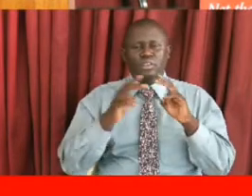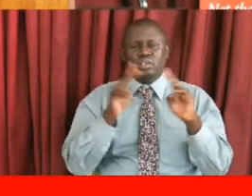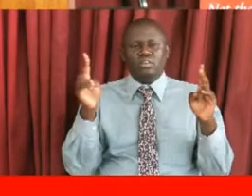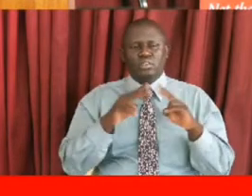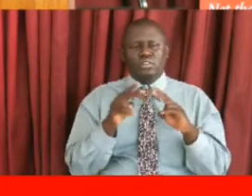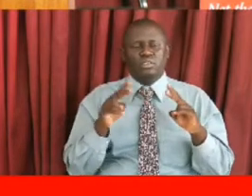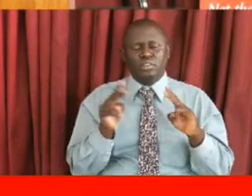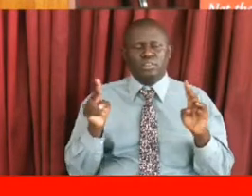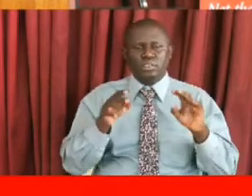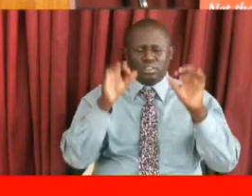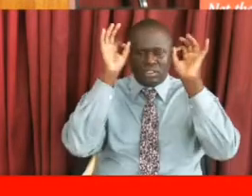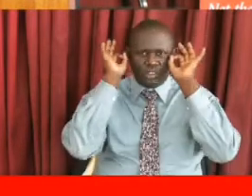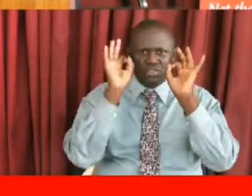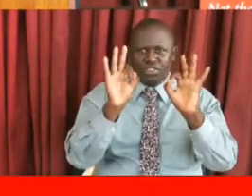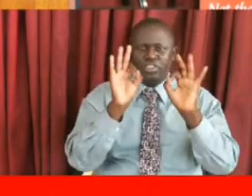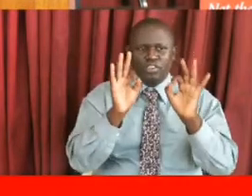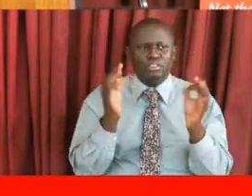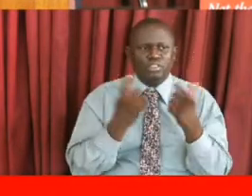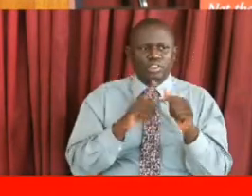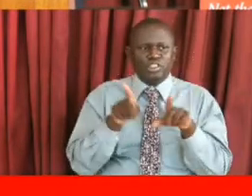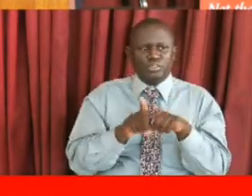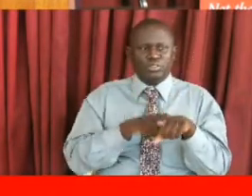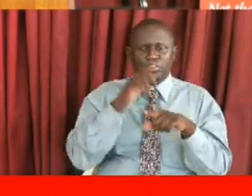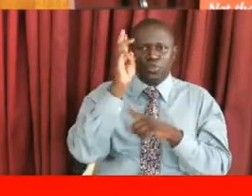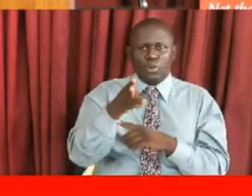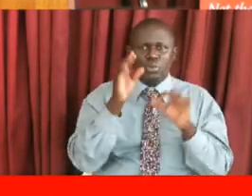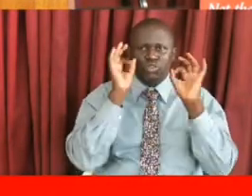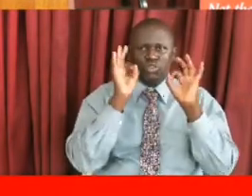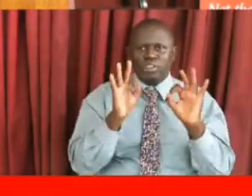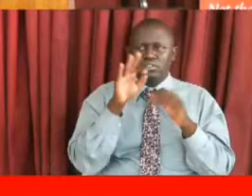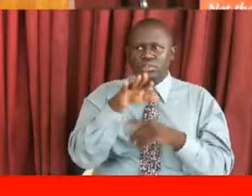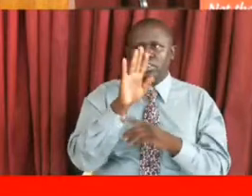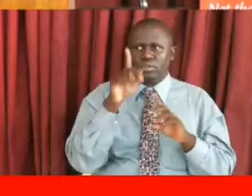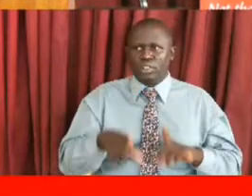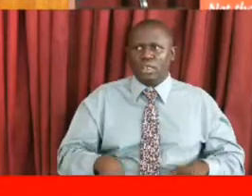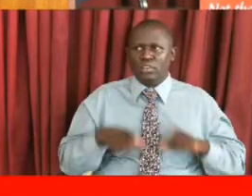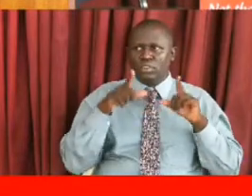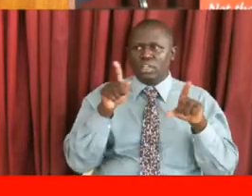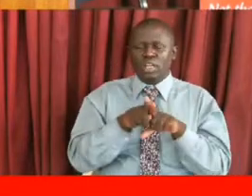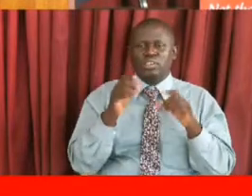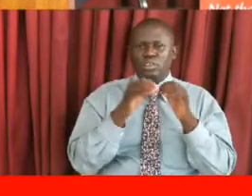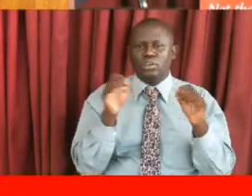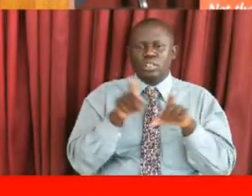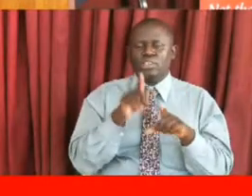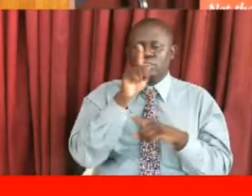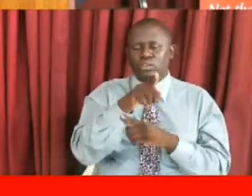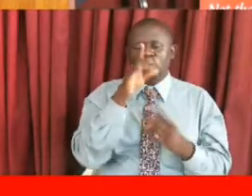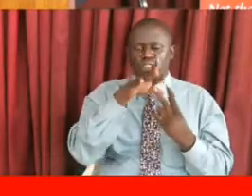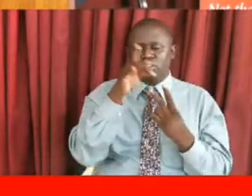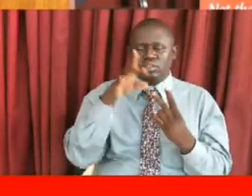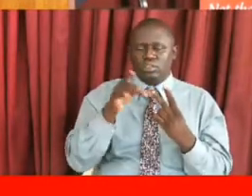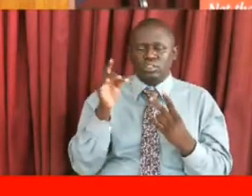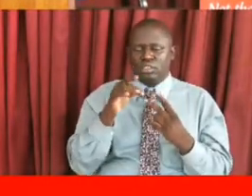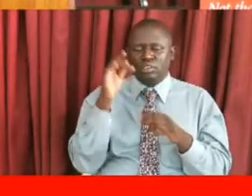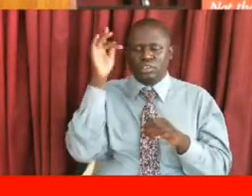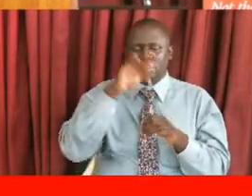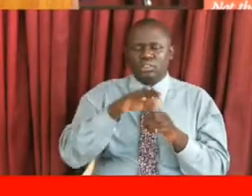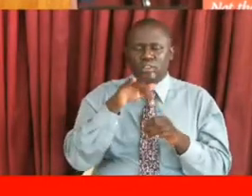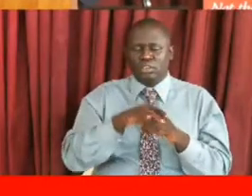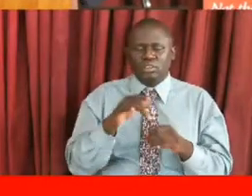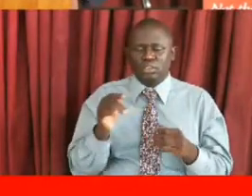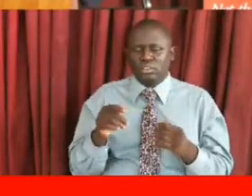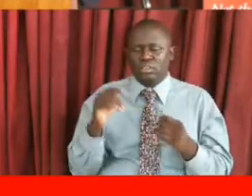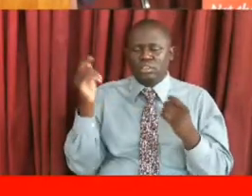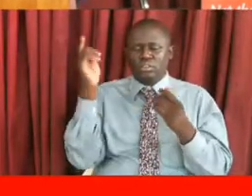effective and they will be effective in your life as long as you are a predestinated for